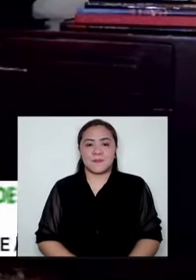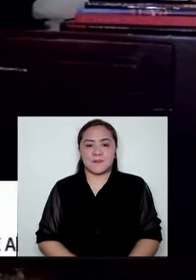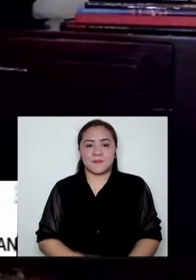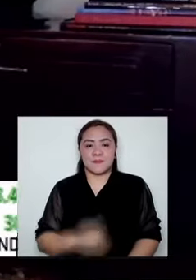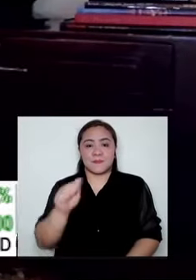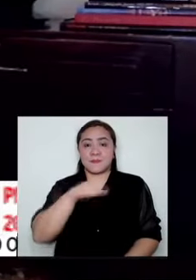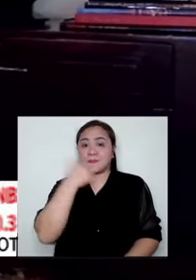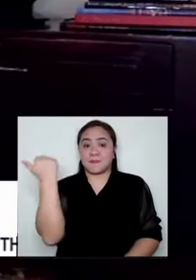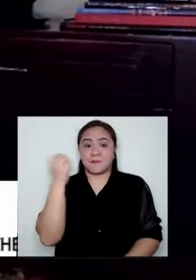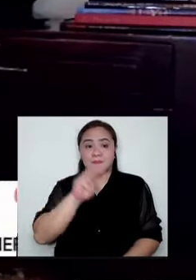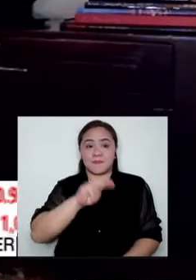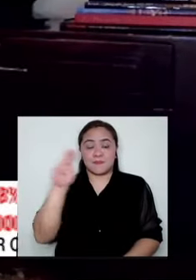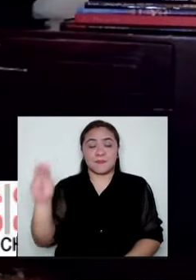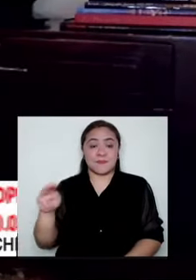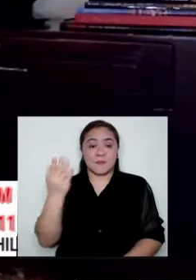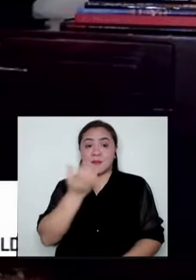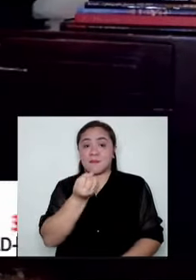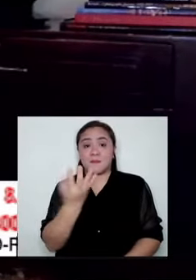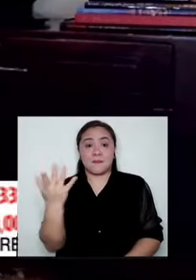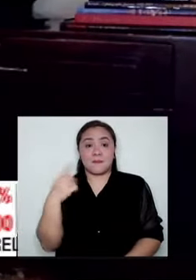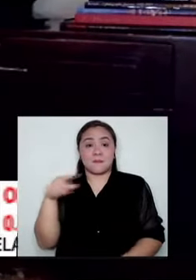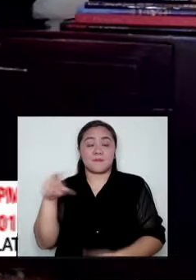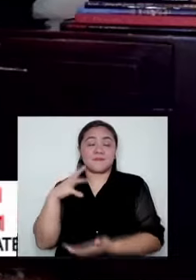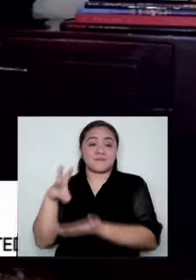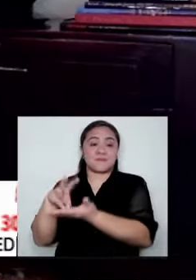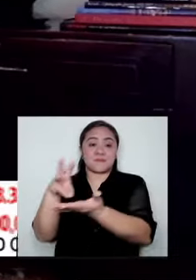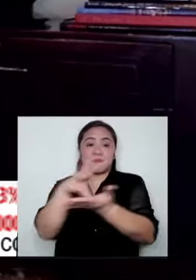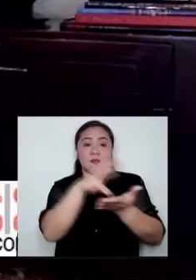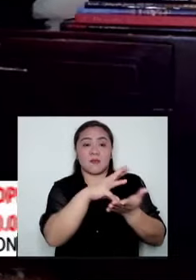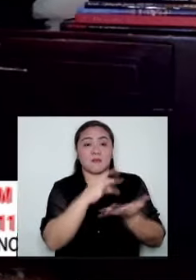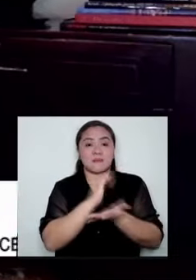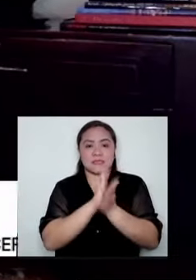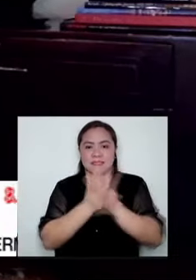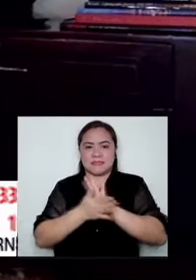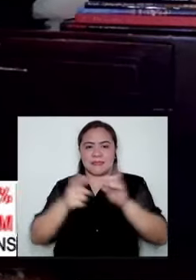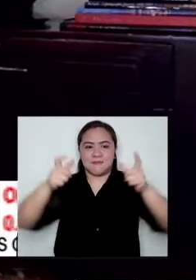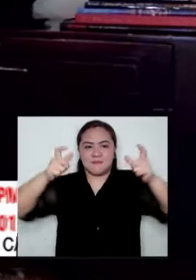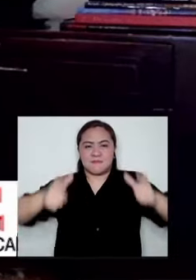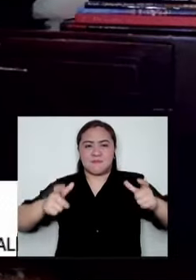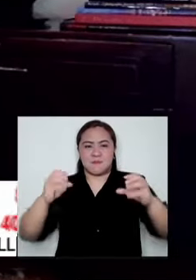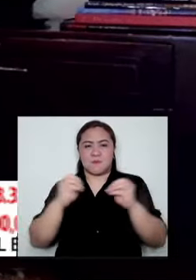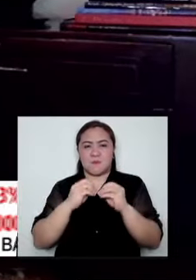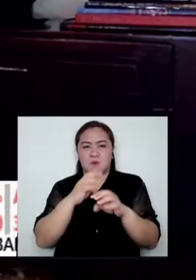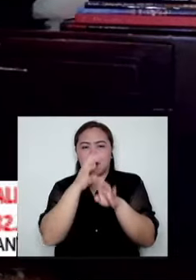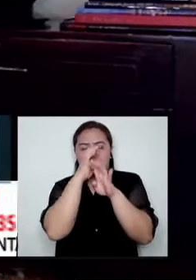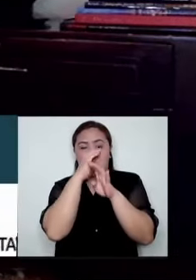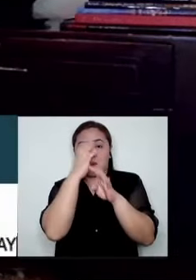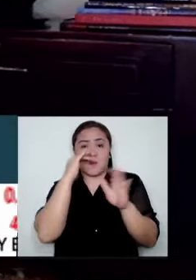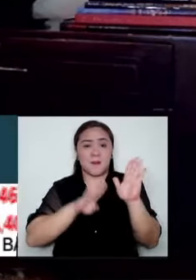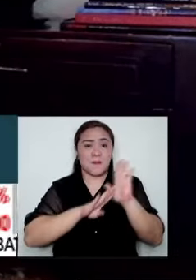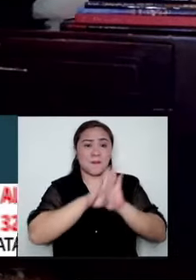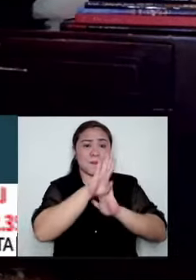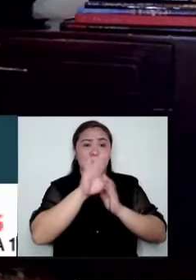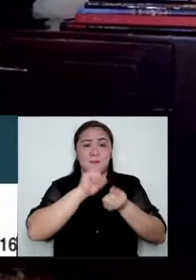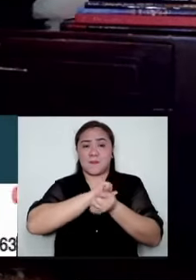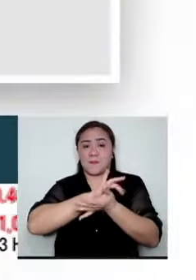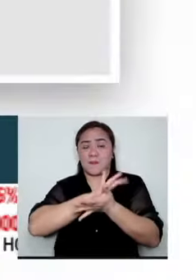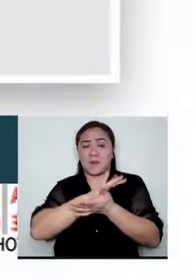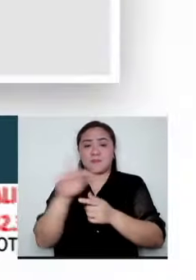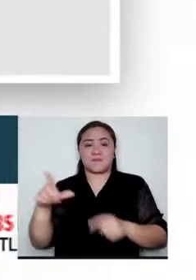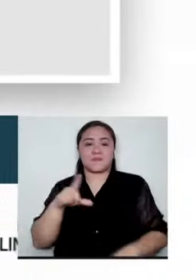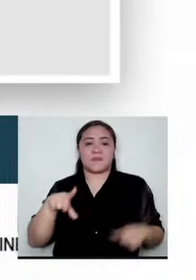Aside from Metro Manila, more areas in the Philippines are now under stricter lockdowns due to rising COVID-19 cases.